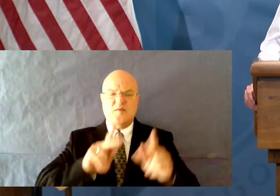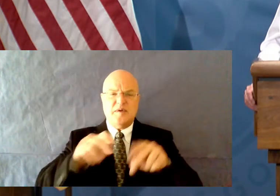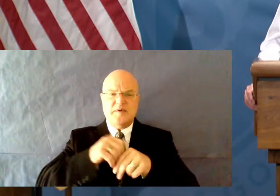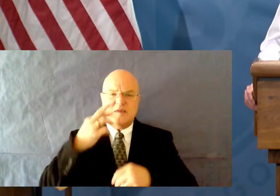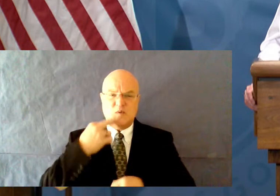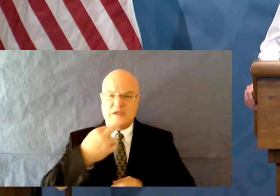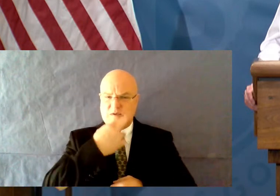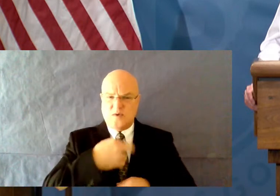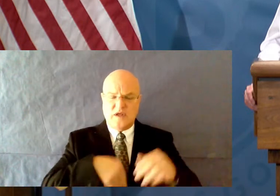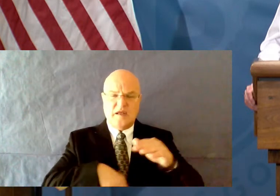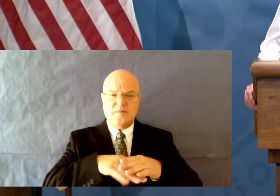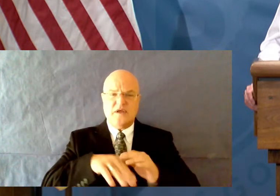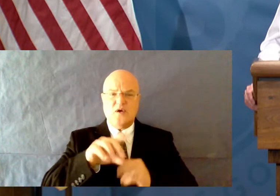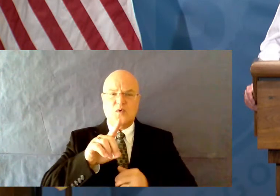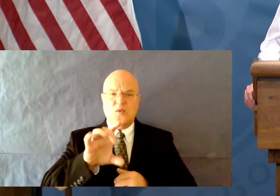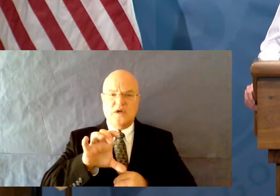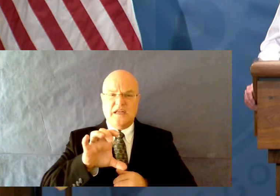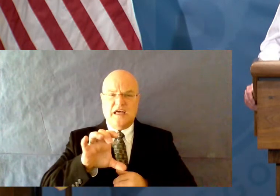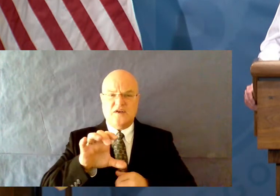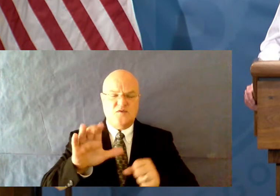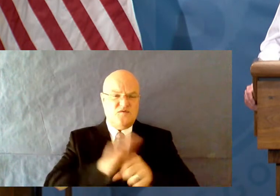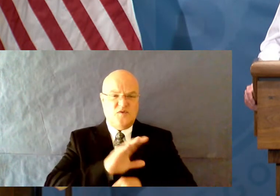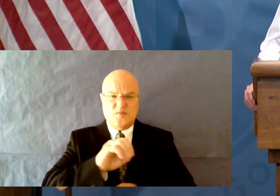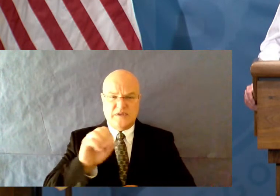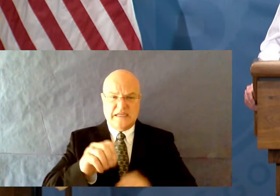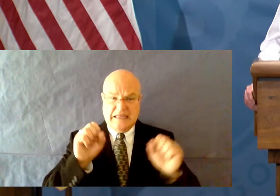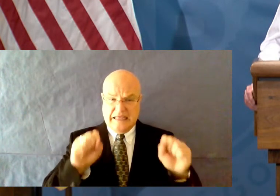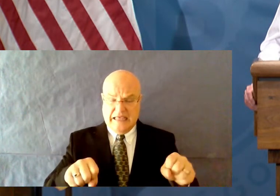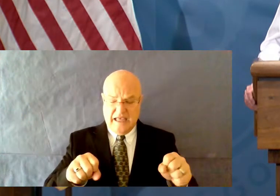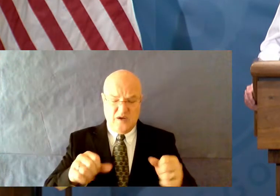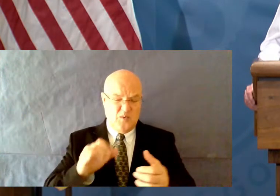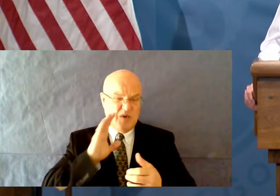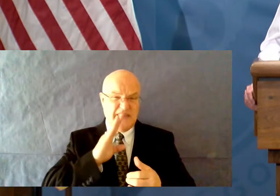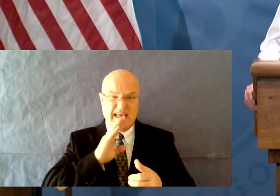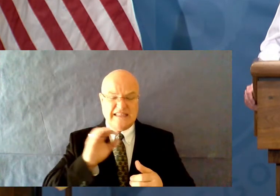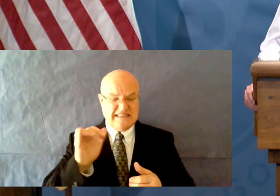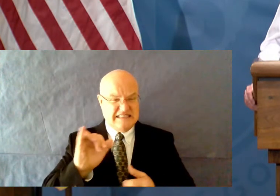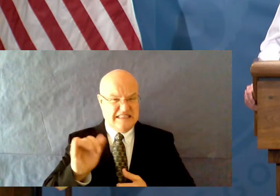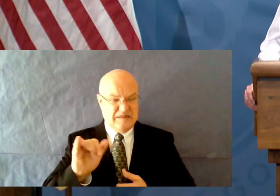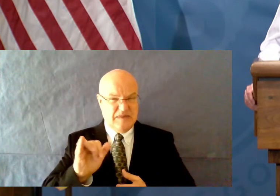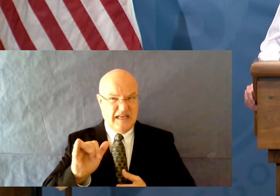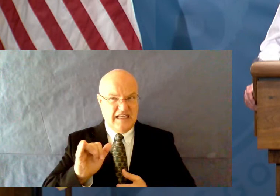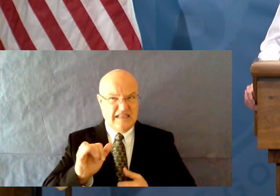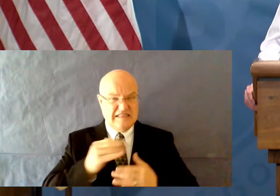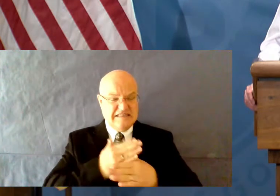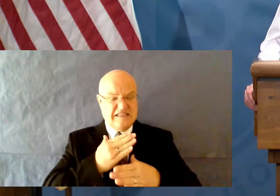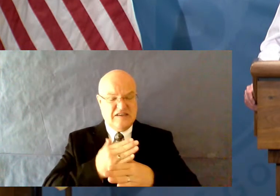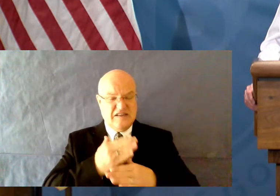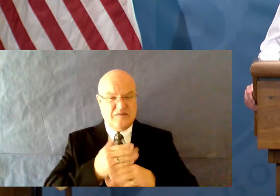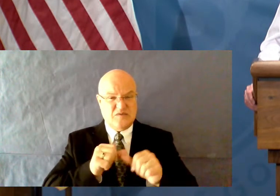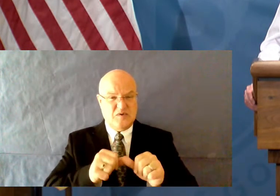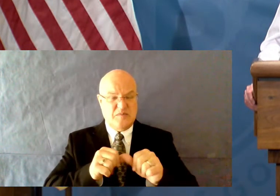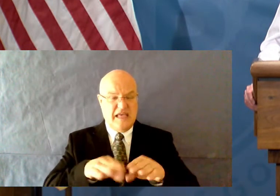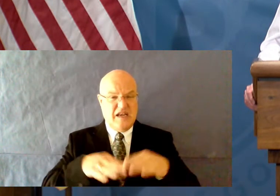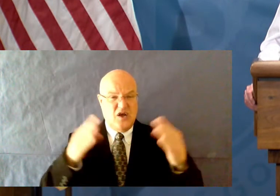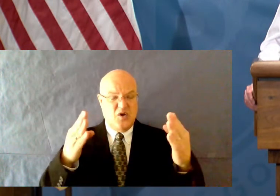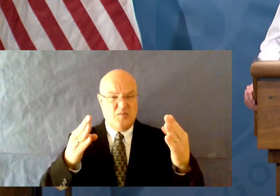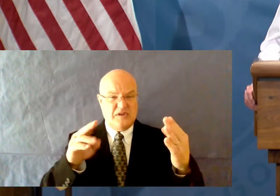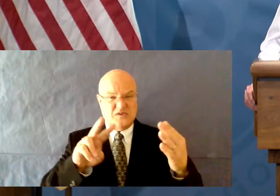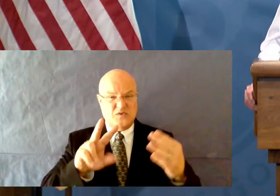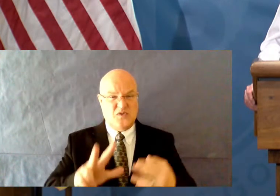at 100% full capacity, wouldn't this seem like it's hindering them to remain them at